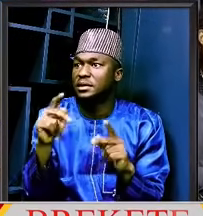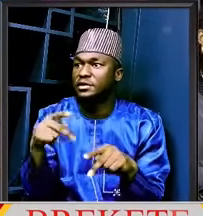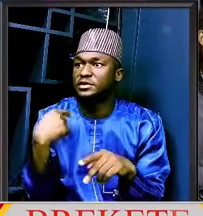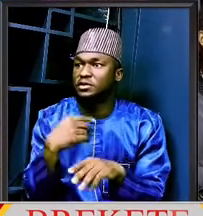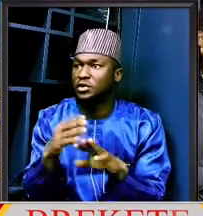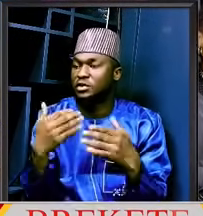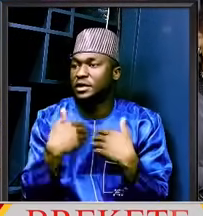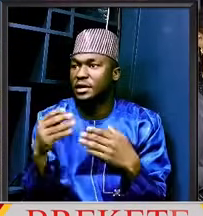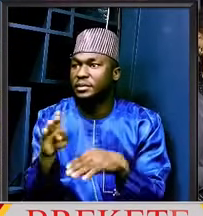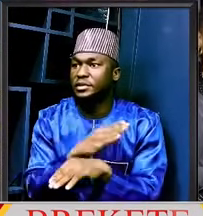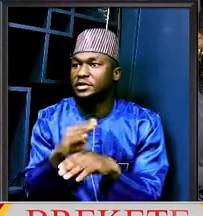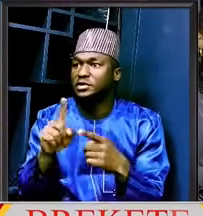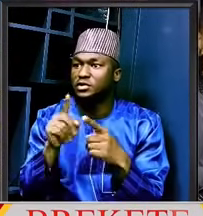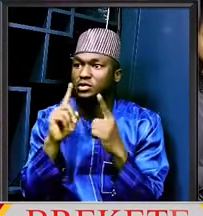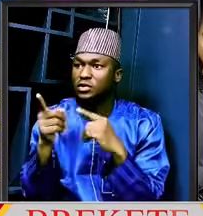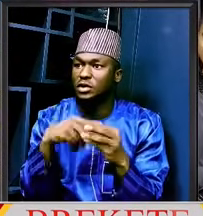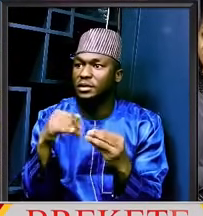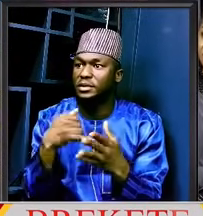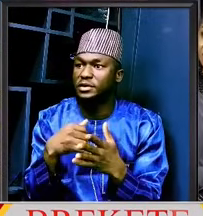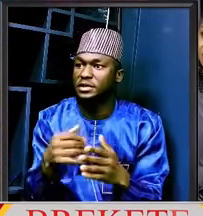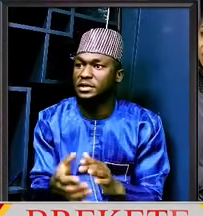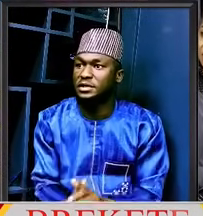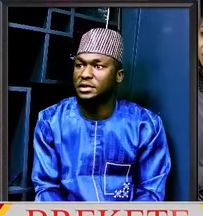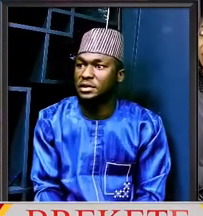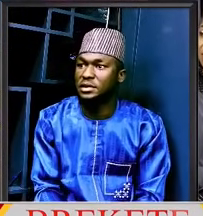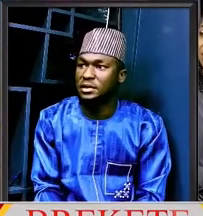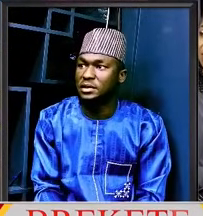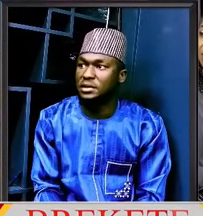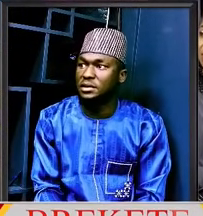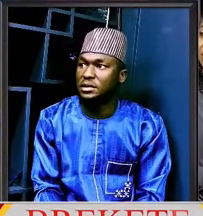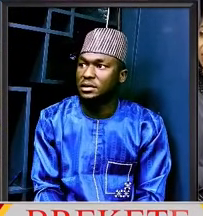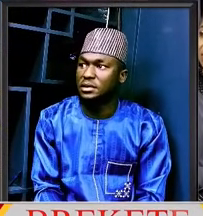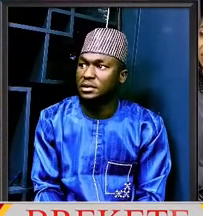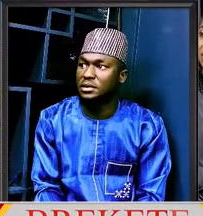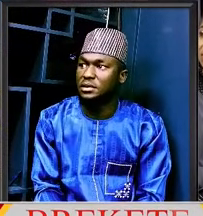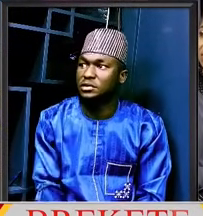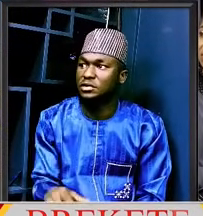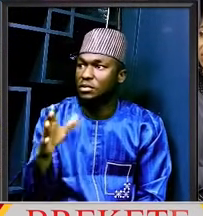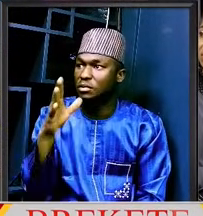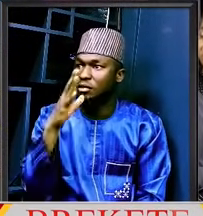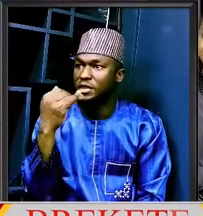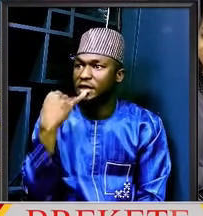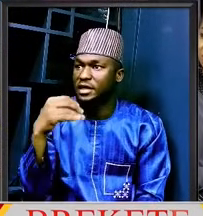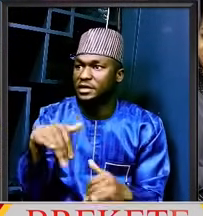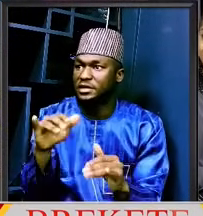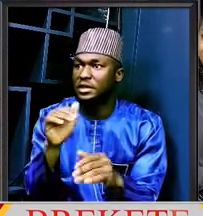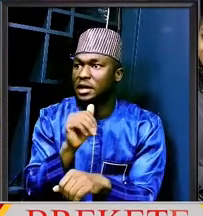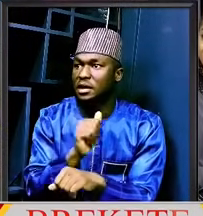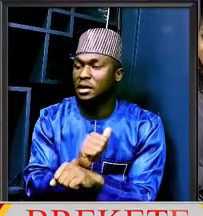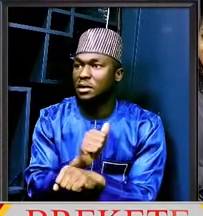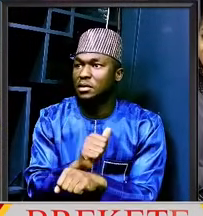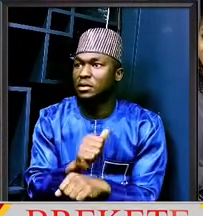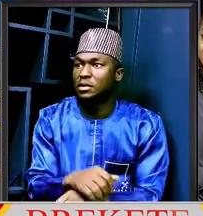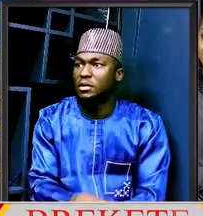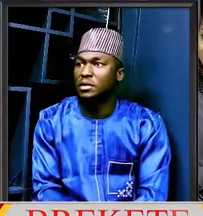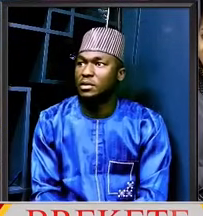no business to talk about being linked with. Is your mother still working as a civil servant? Yes, sir. She has 3 years to